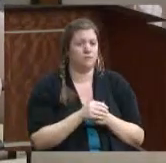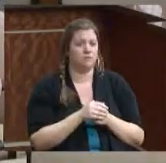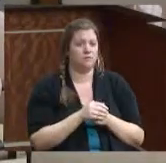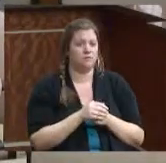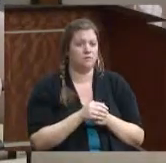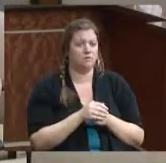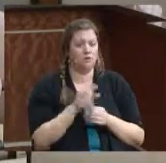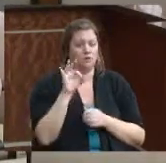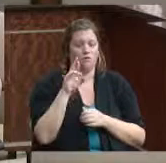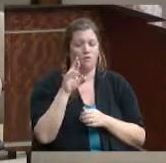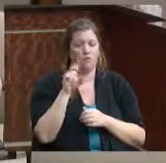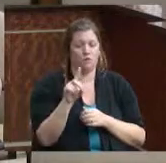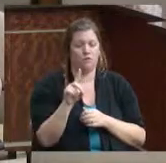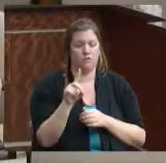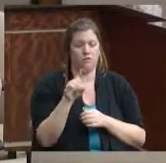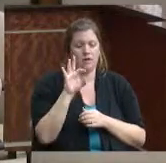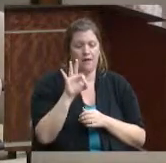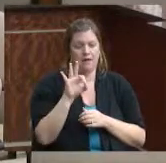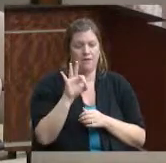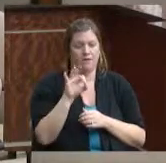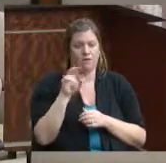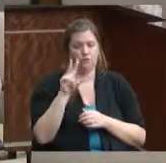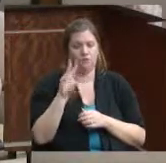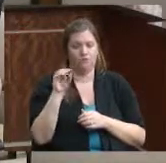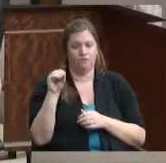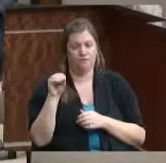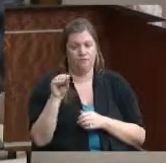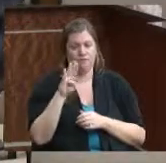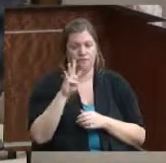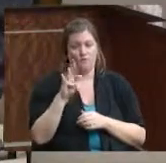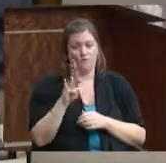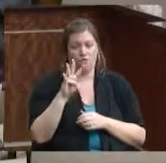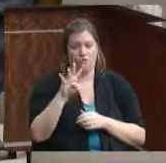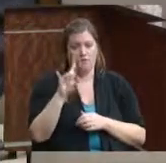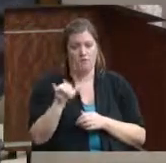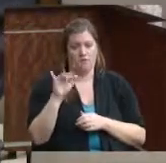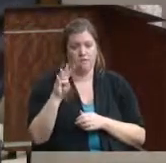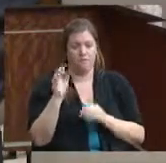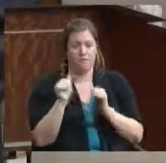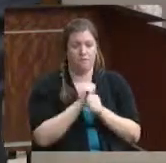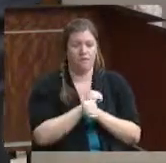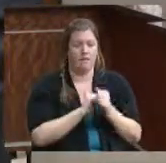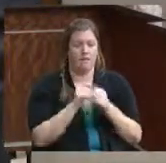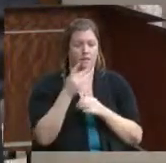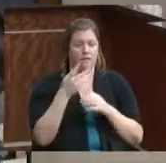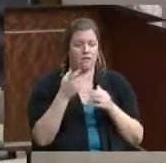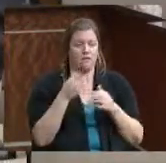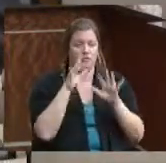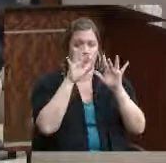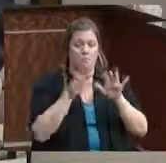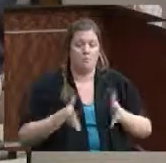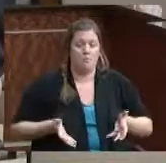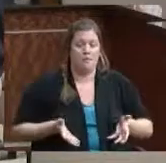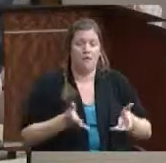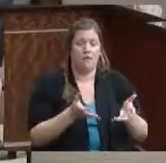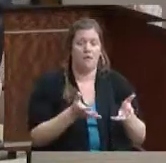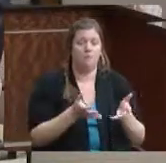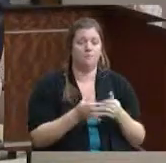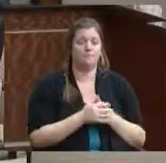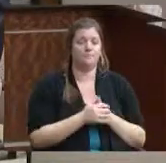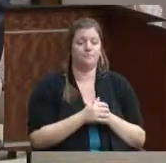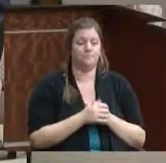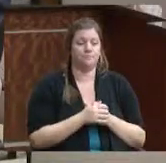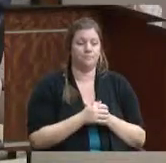a Ford F-250. It's a 4x4, and they'll come complete with a snowplow and other equipment like